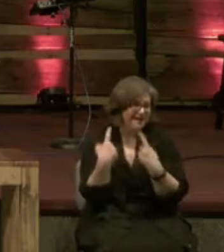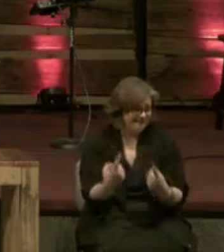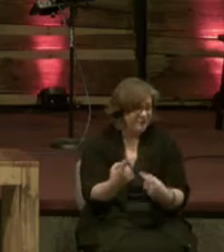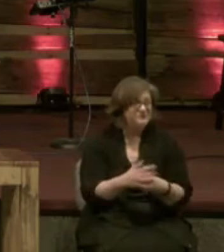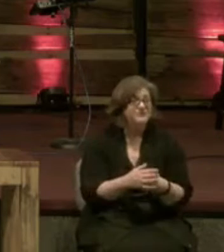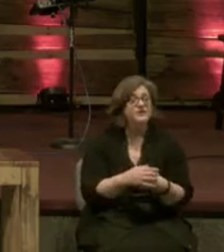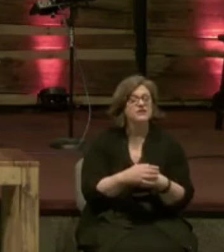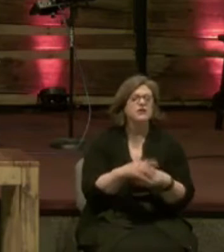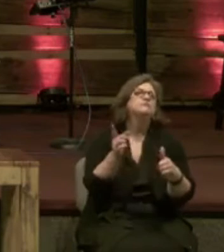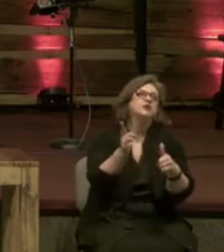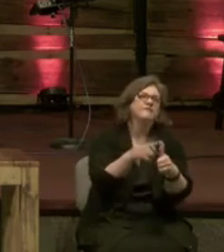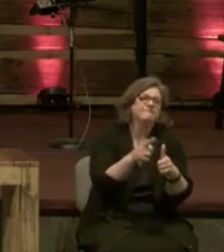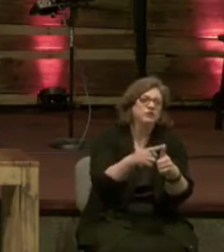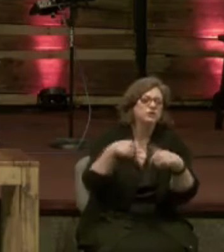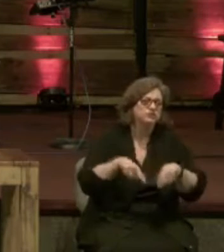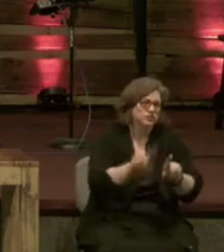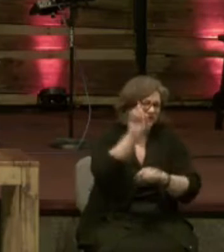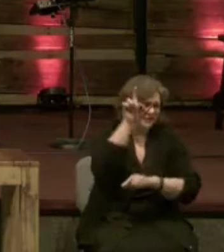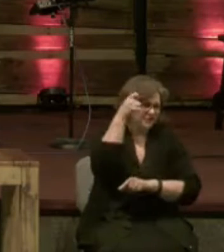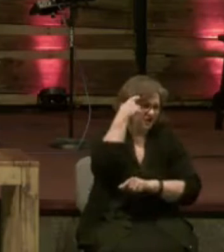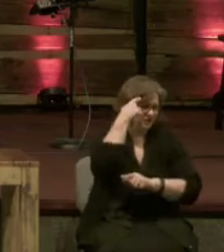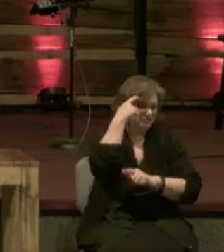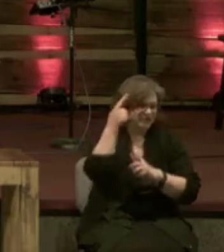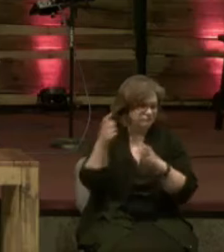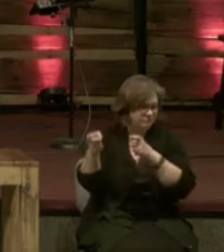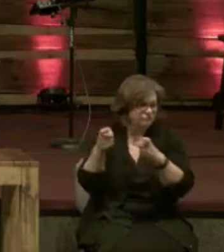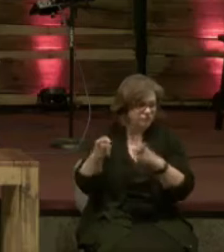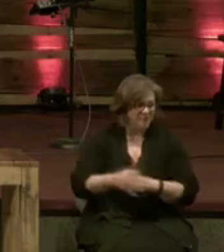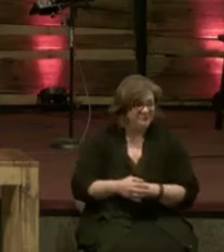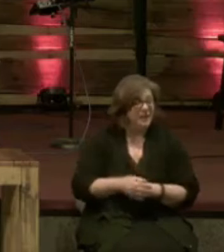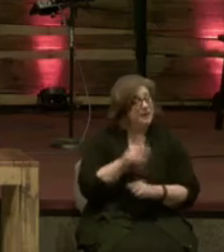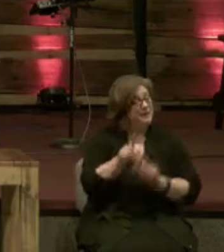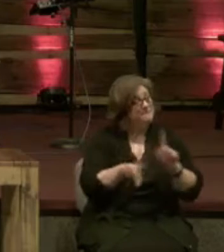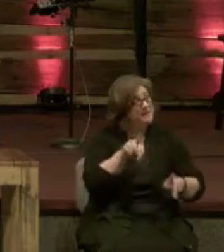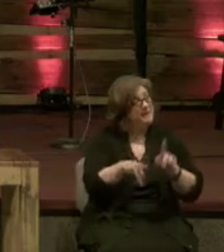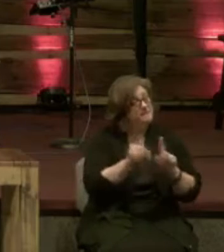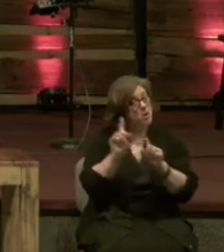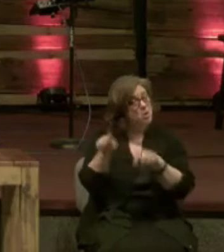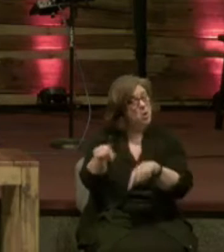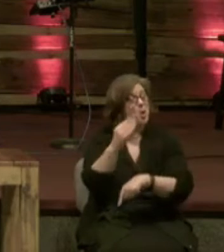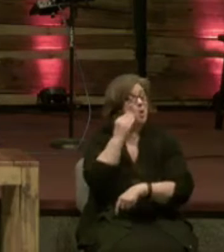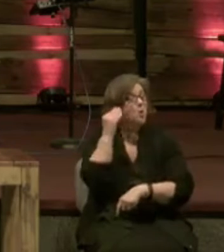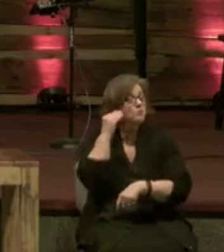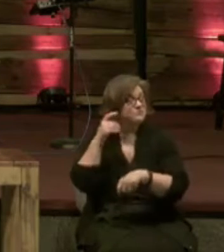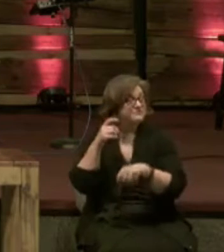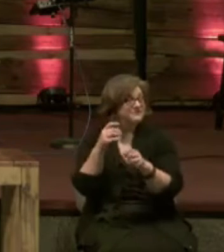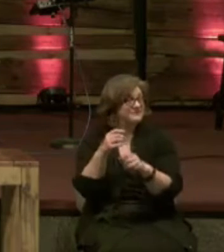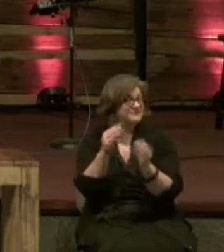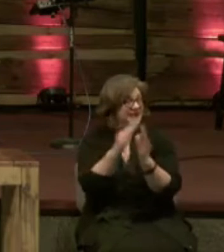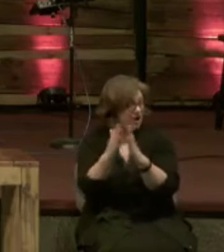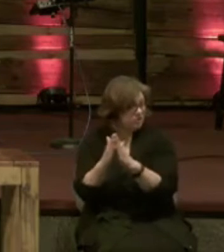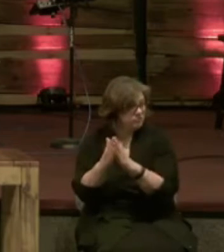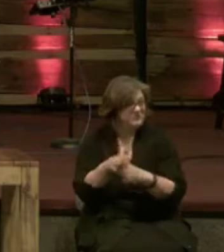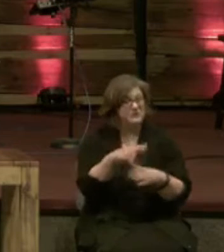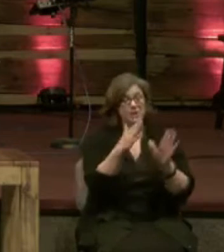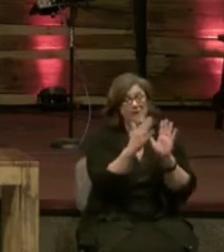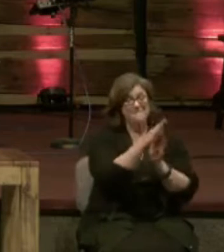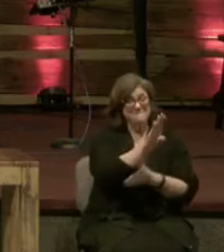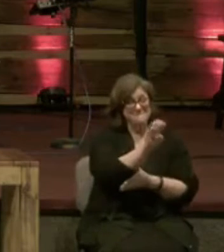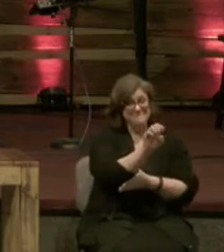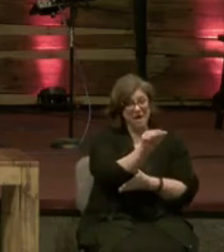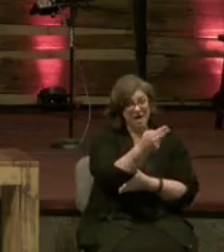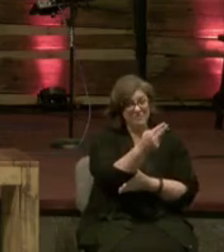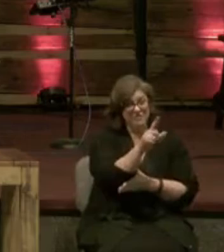was governor of Syria. And everyone went to their own town to register." So Bethlehem is this tiny town, and